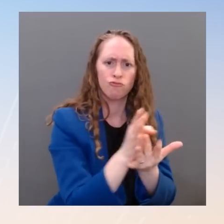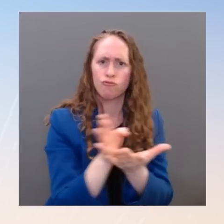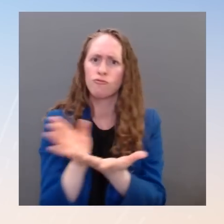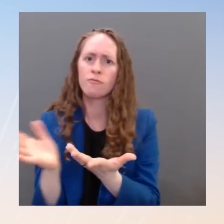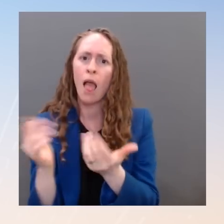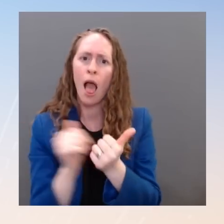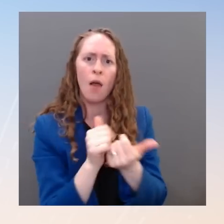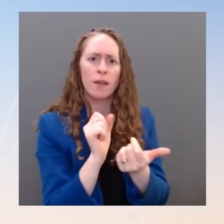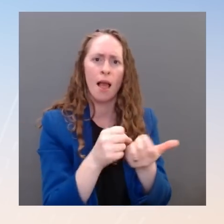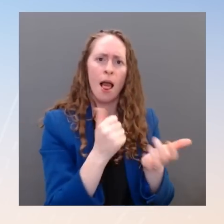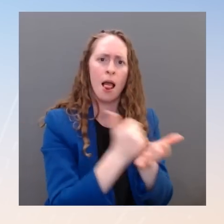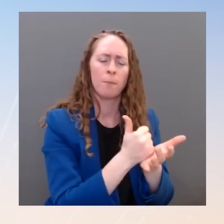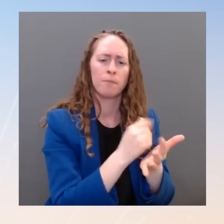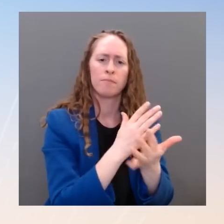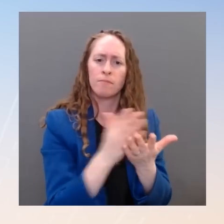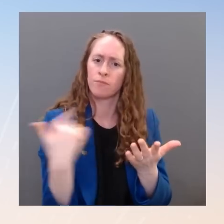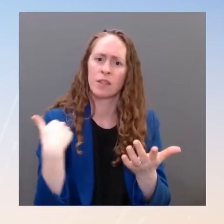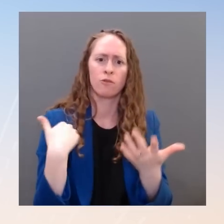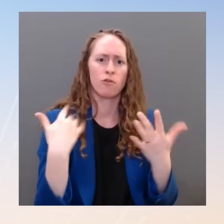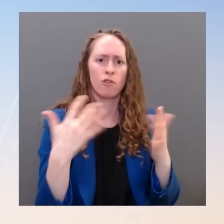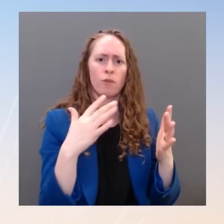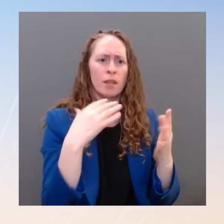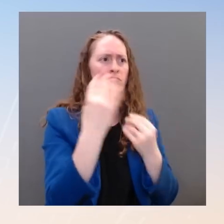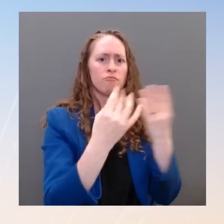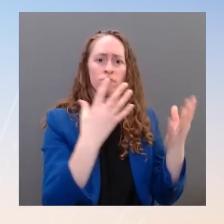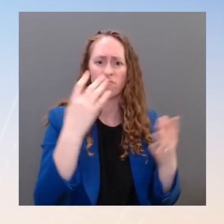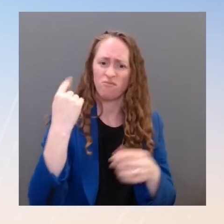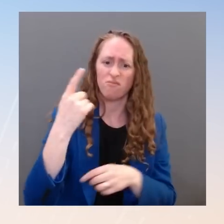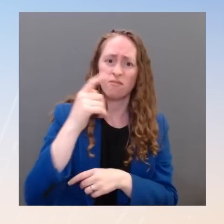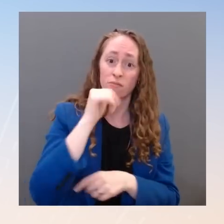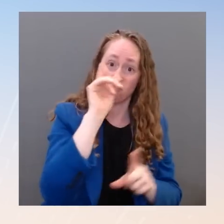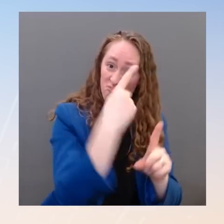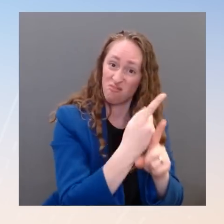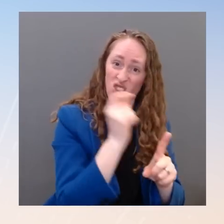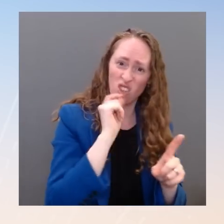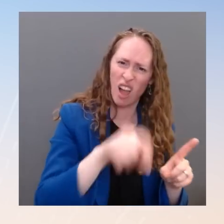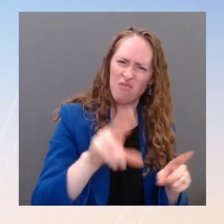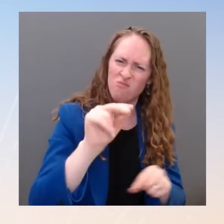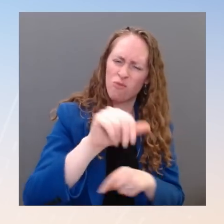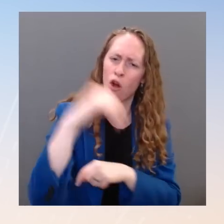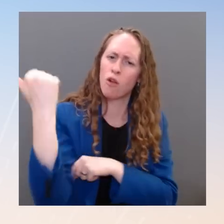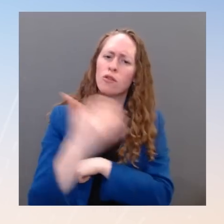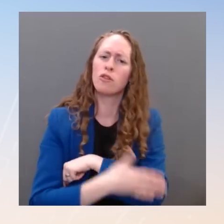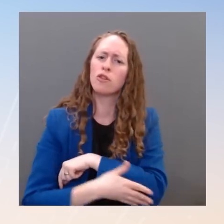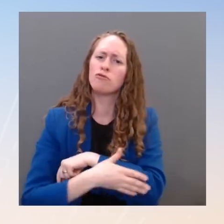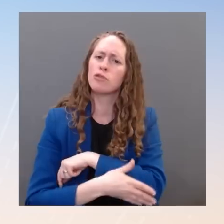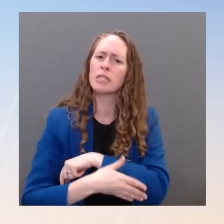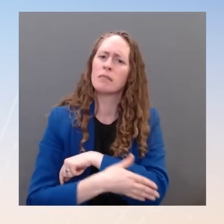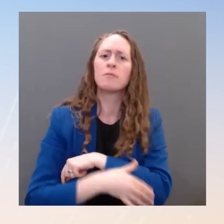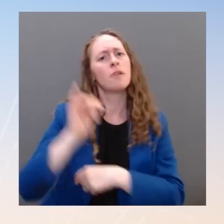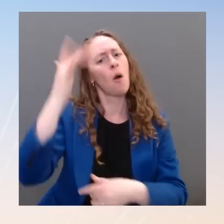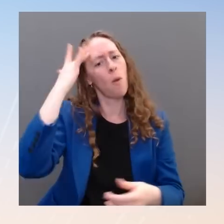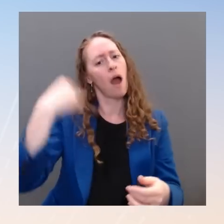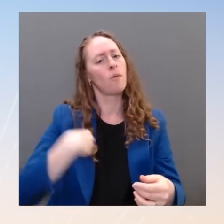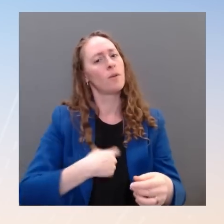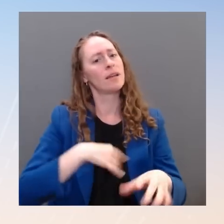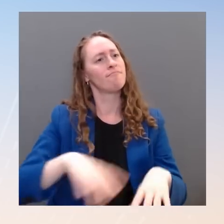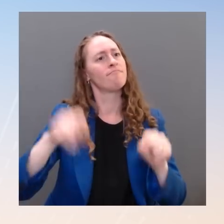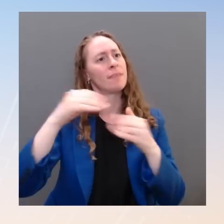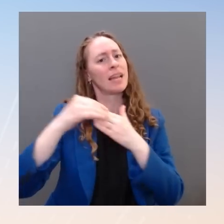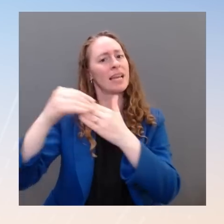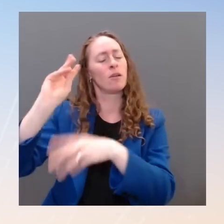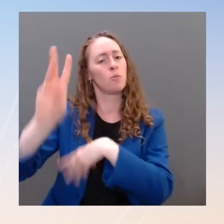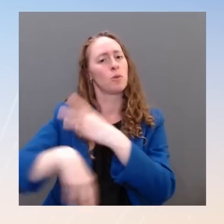part of American leadership. And so I would say that's the reasoning for this assistance being proposed in the package. Go ahead. Jen,